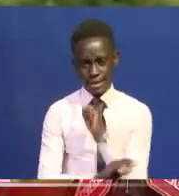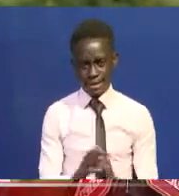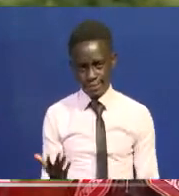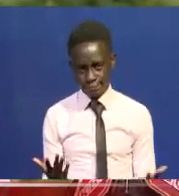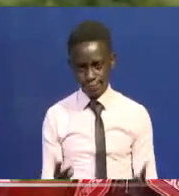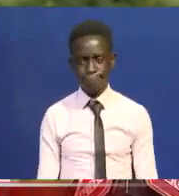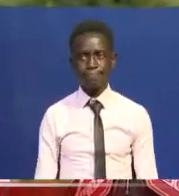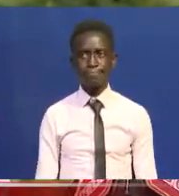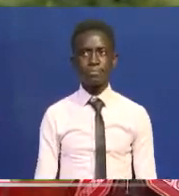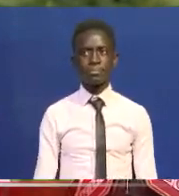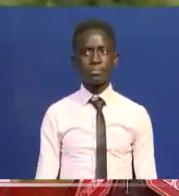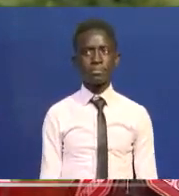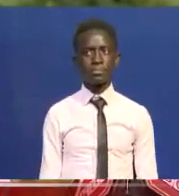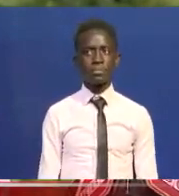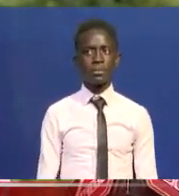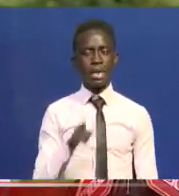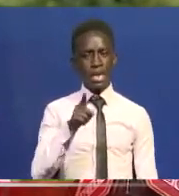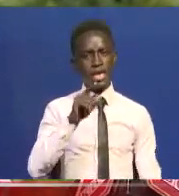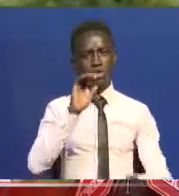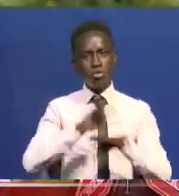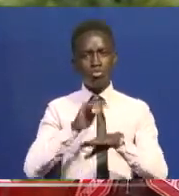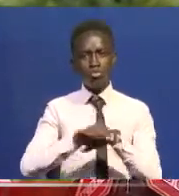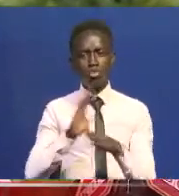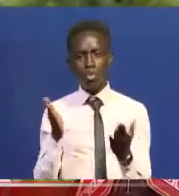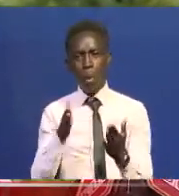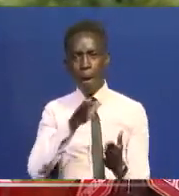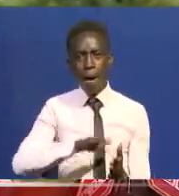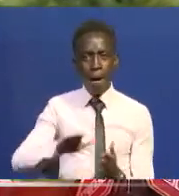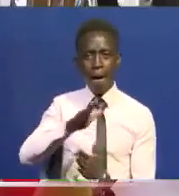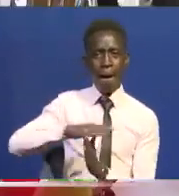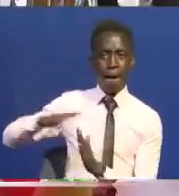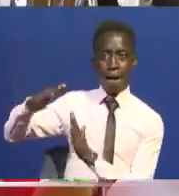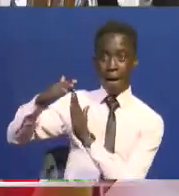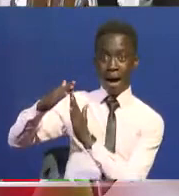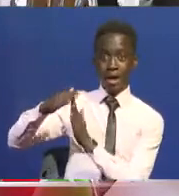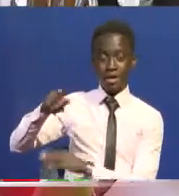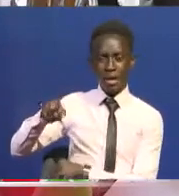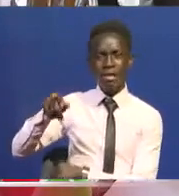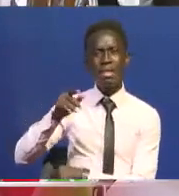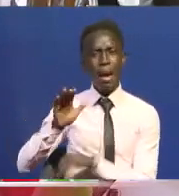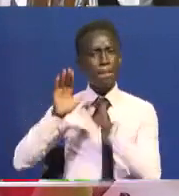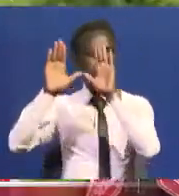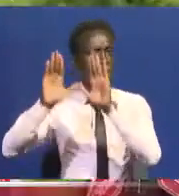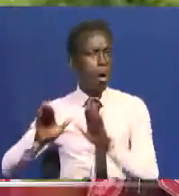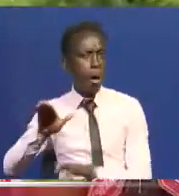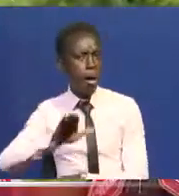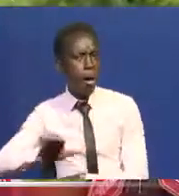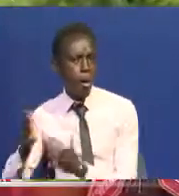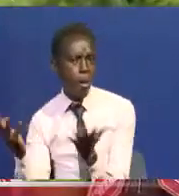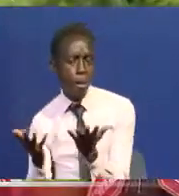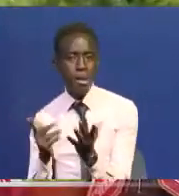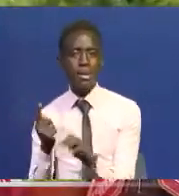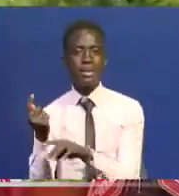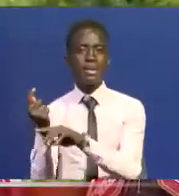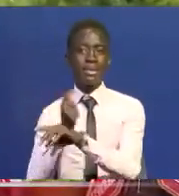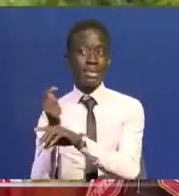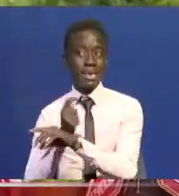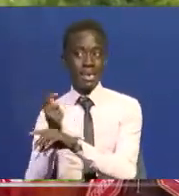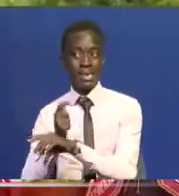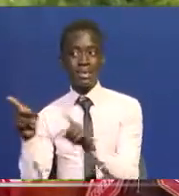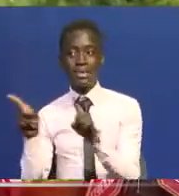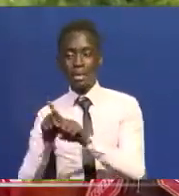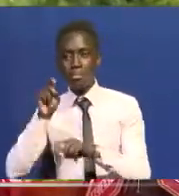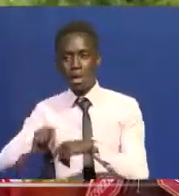marketing angle. The second angle, which is very, very important, is the training and the monitoring